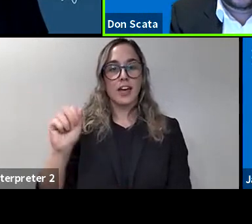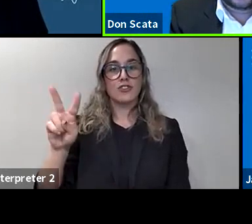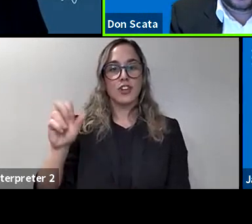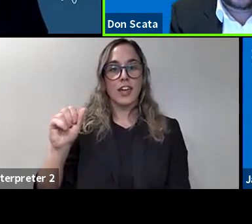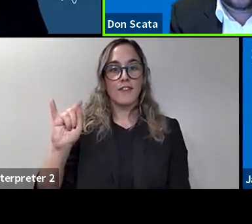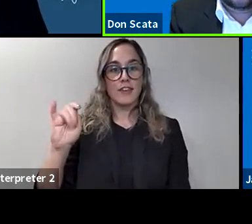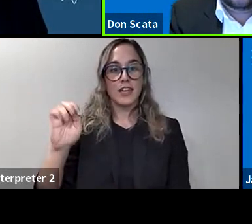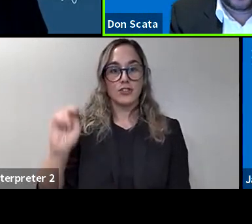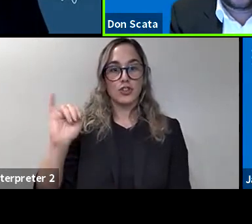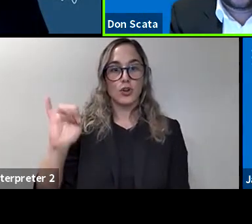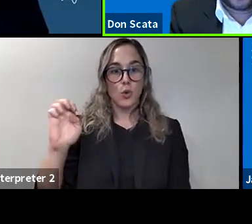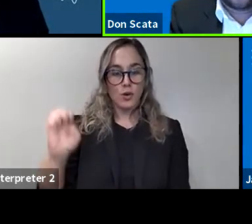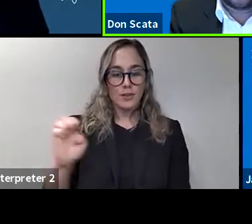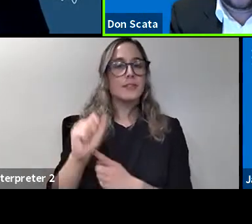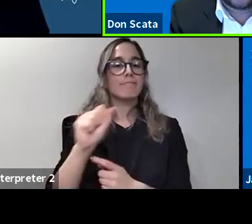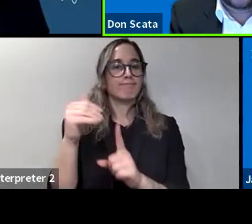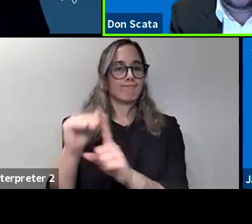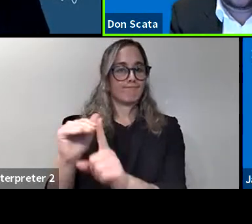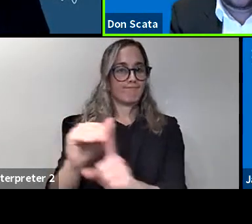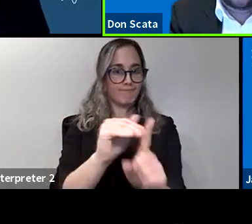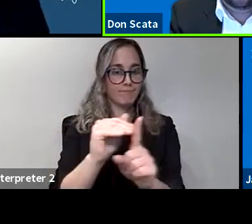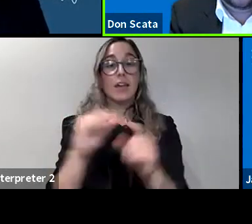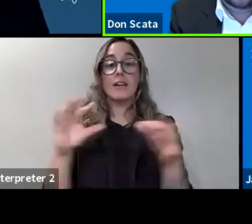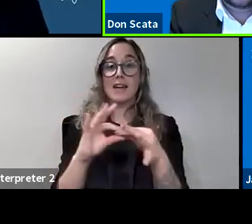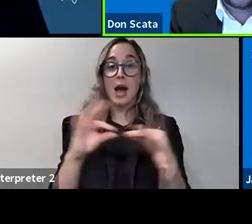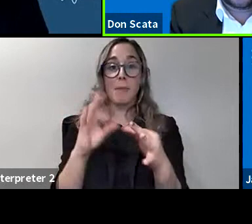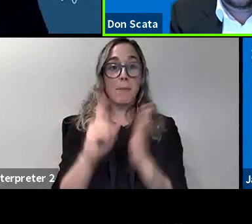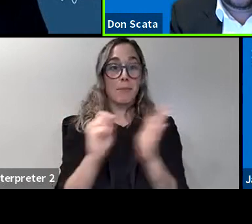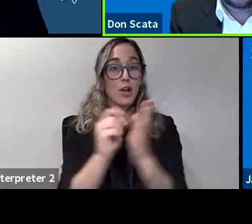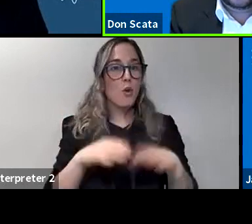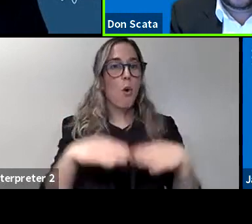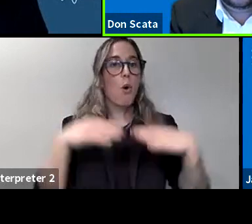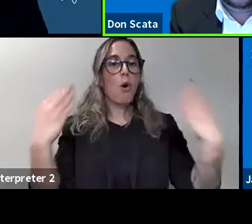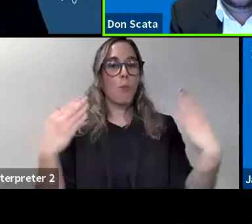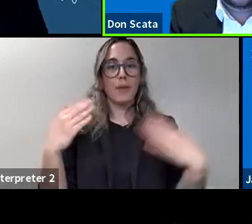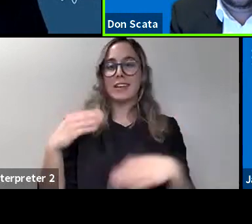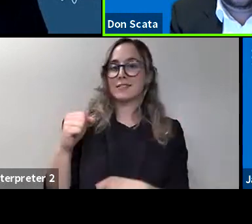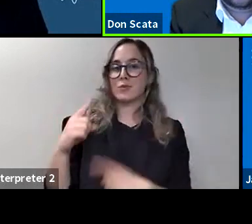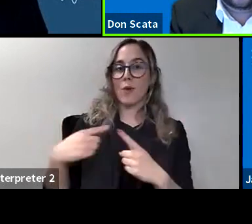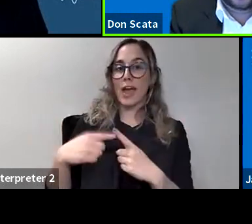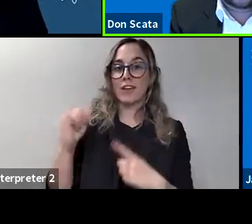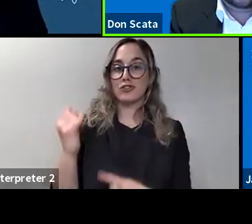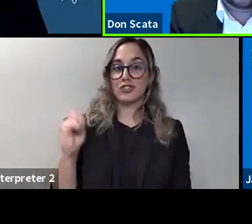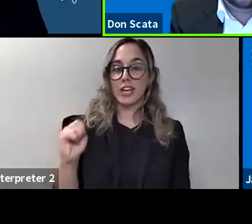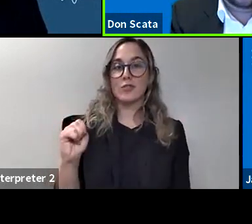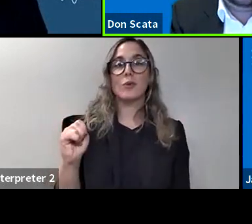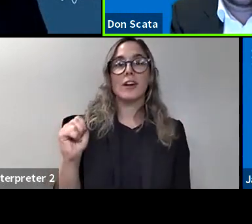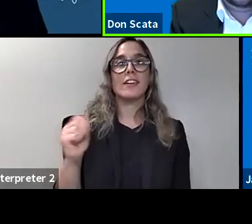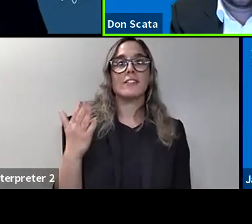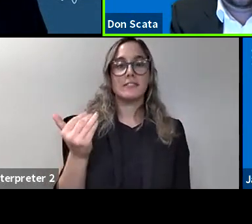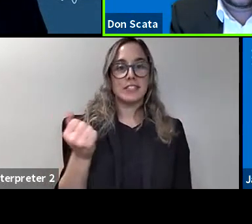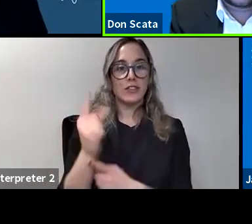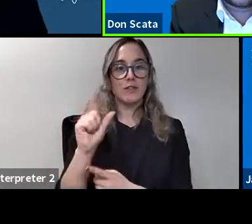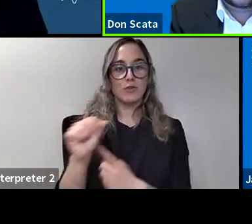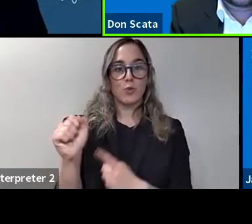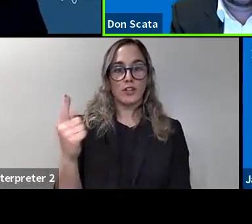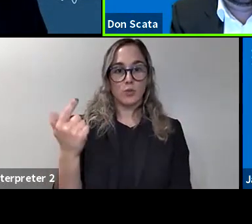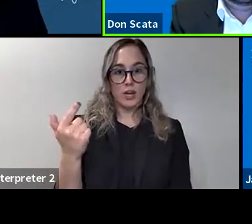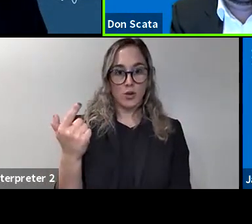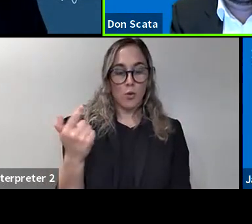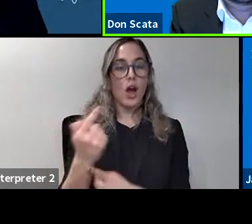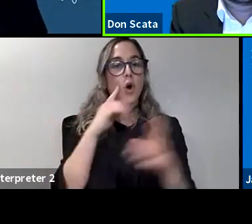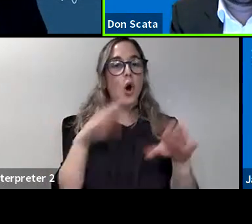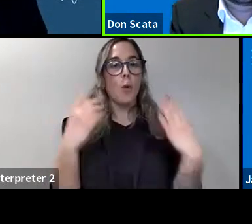faa.gov/go/aviationnoise. And as another reminder, the comment period opened on January 13th of 2021, and it's open for 60